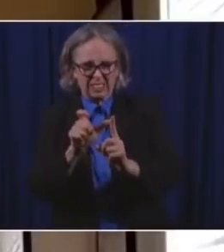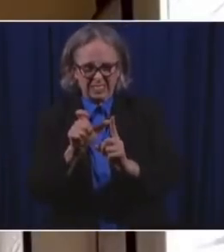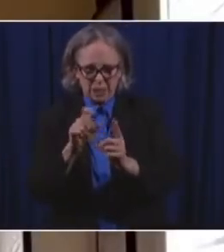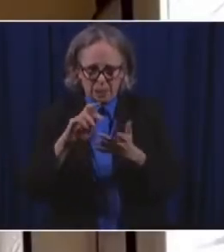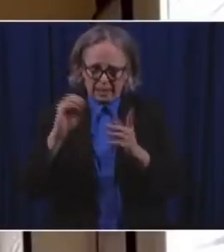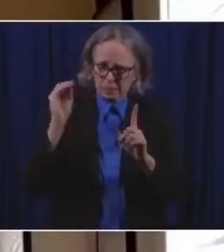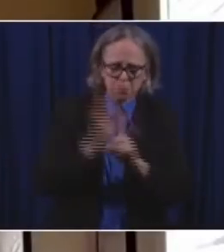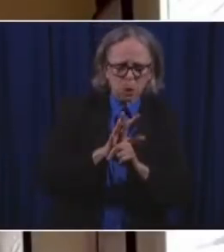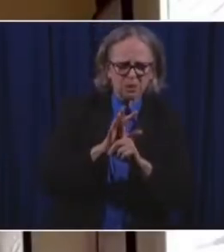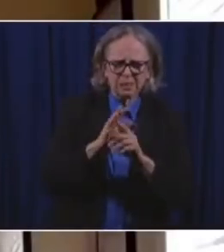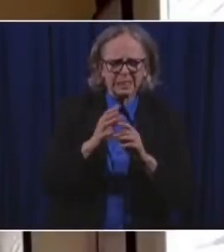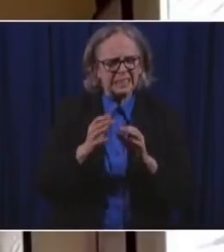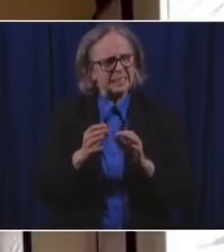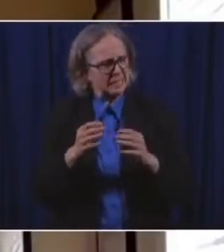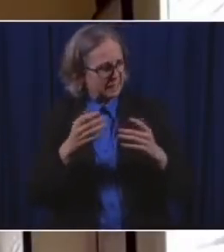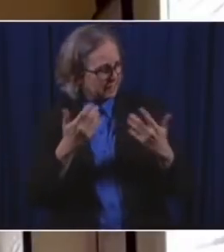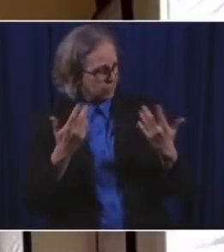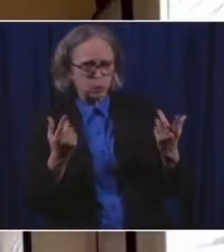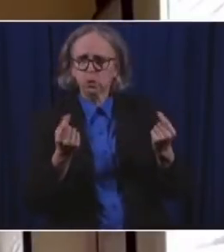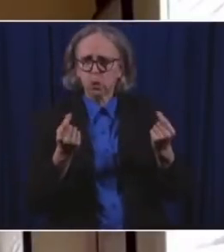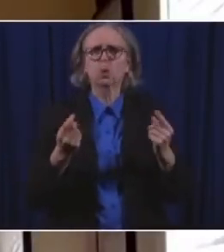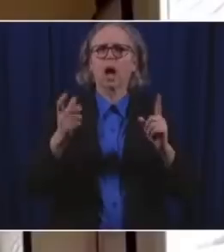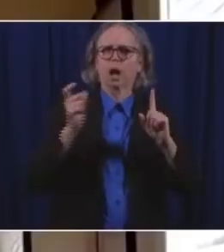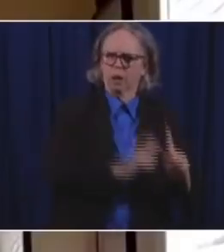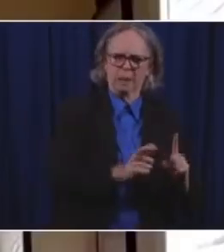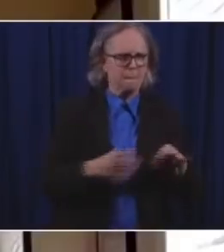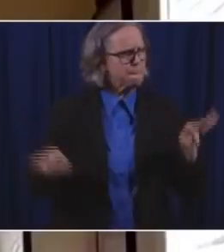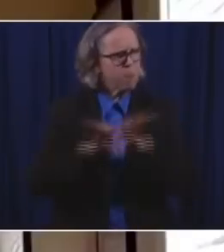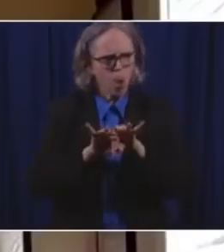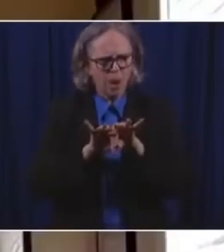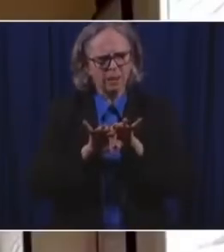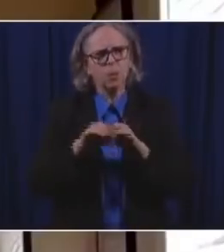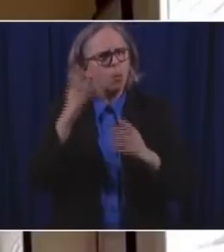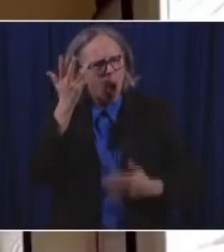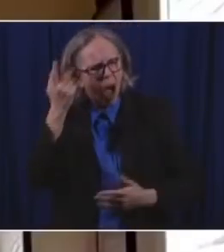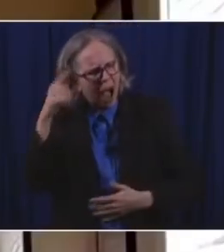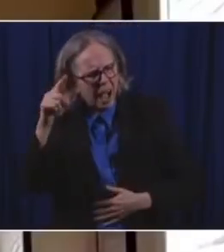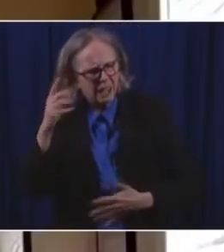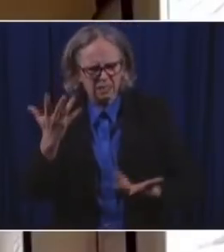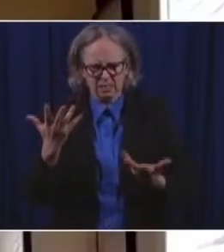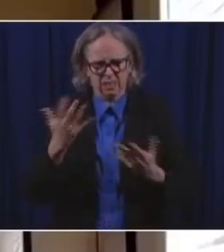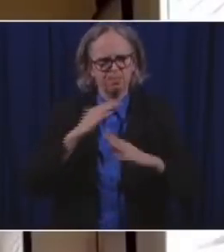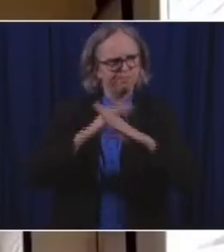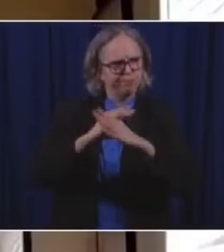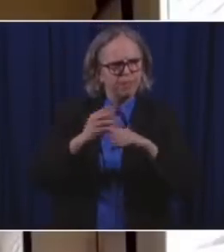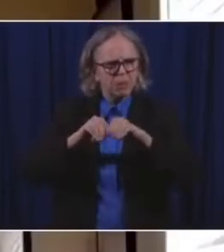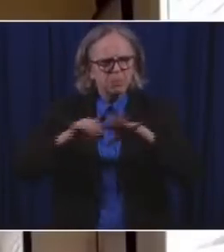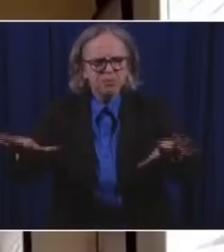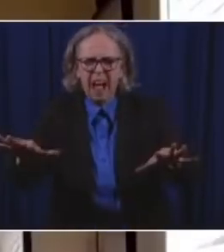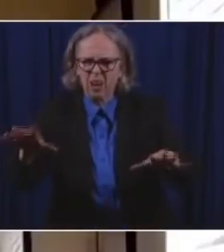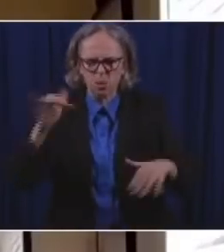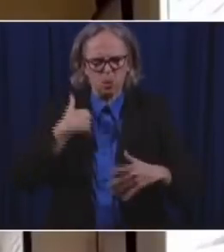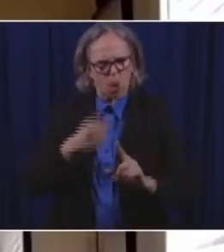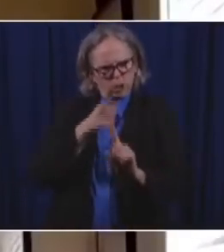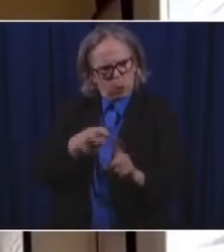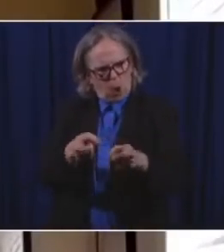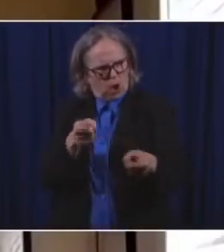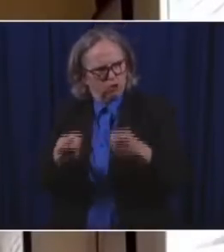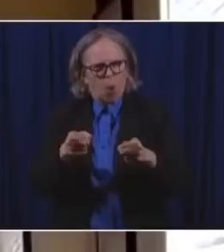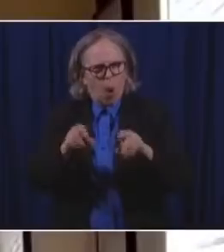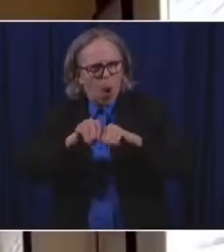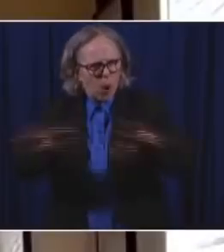important. It's very important for helping to control the spread of this virus, which, as we know, is raging through our